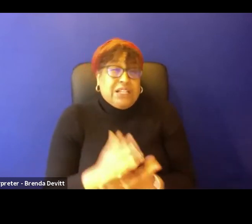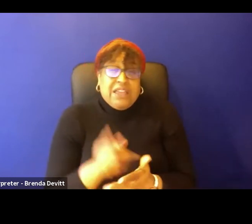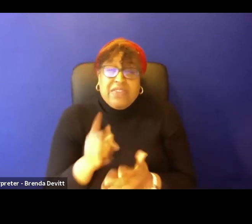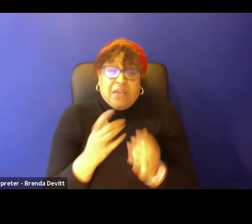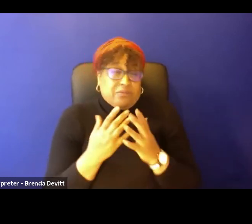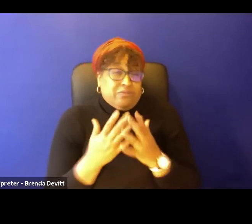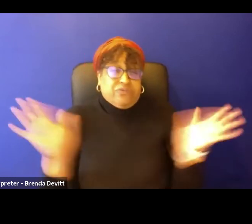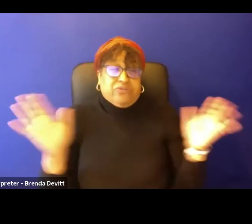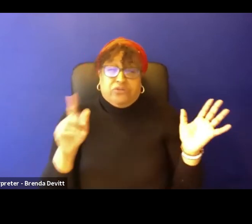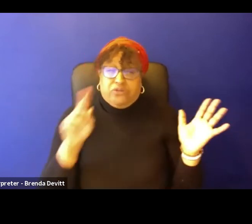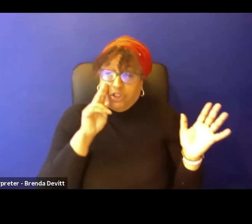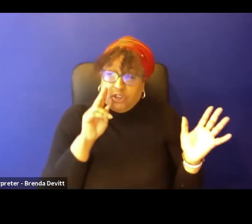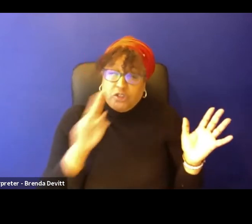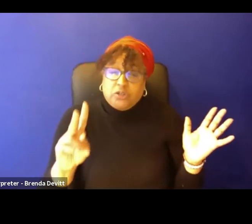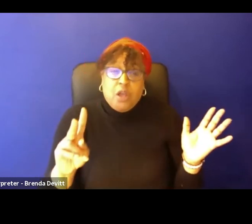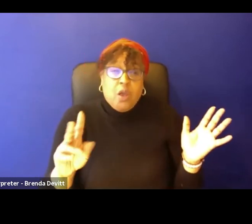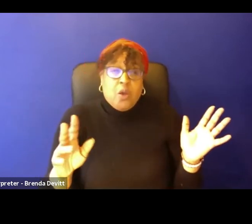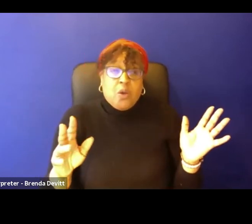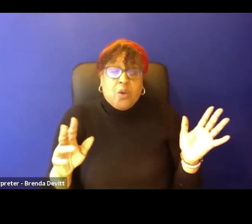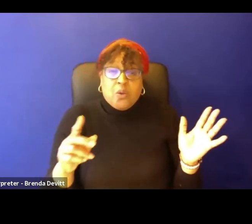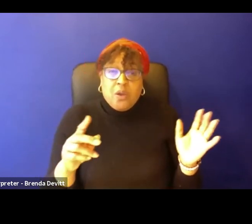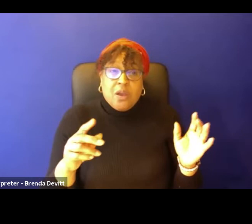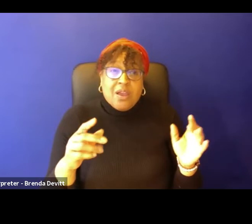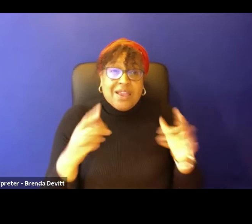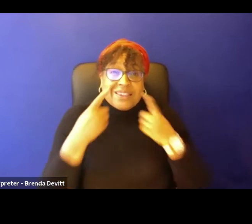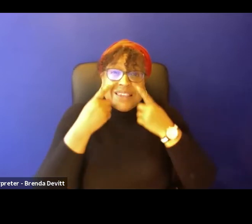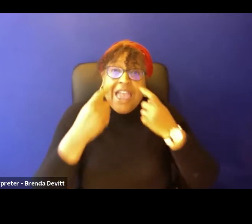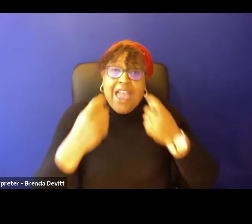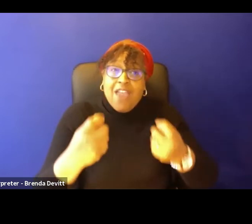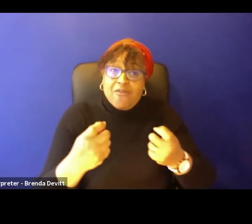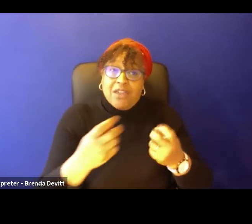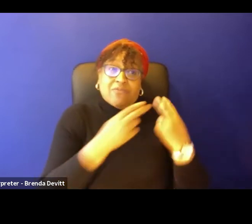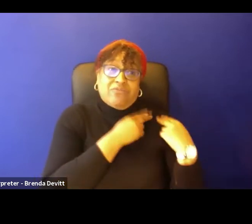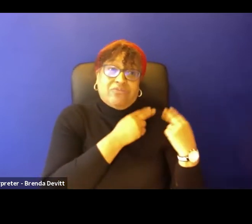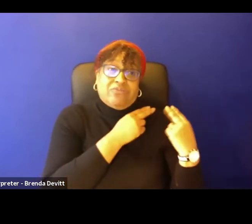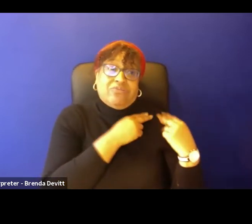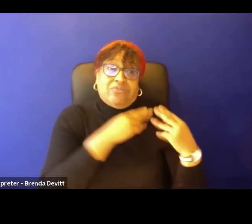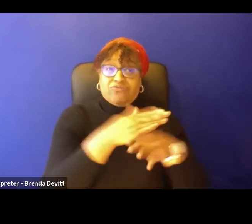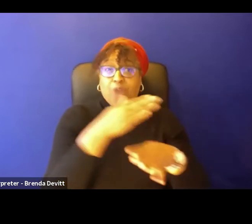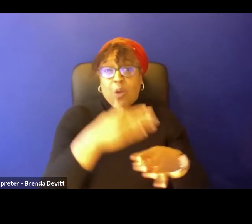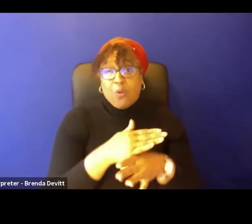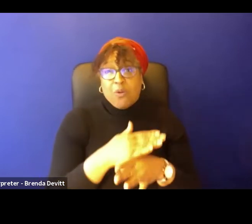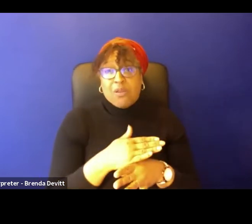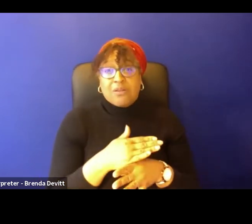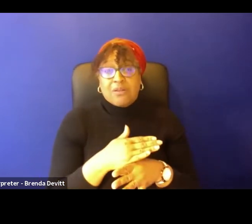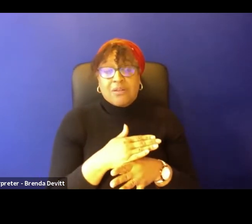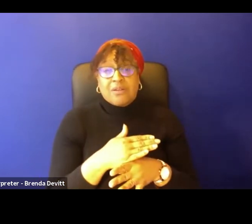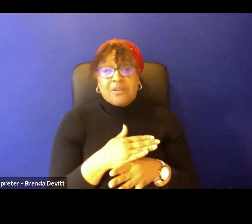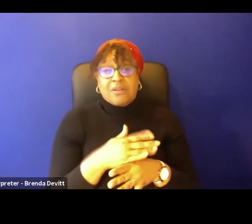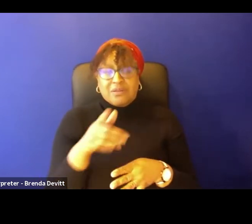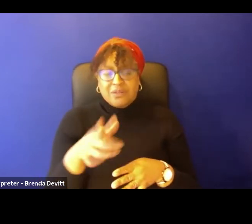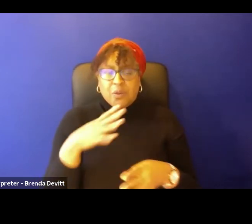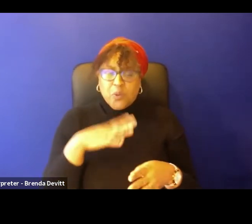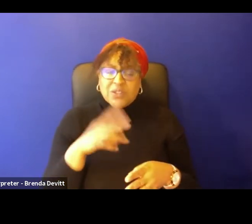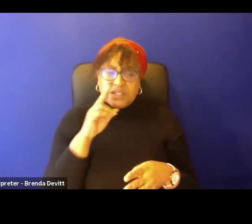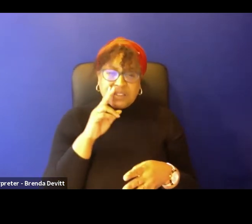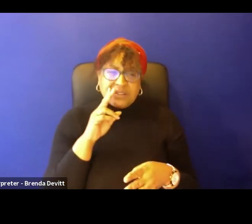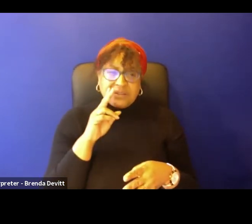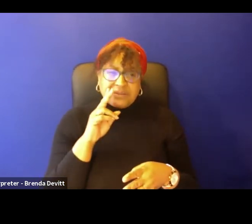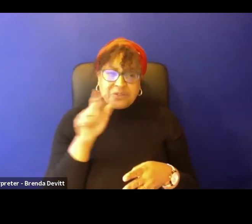the caring role. So that's why, and I just wanted to give you that example today of the kind of thing we're showing to